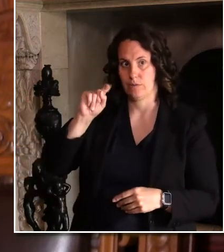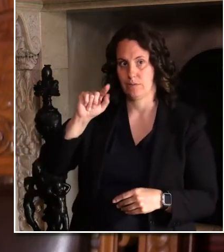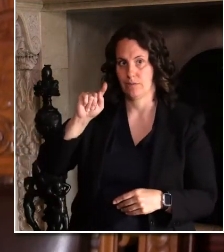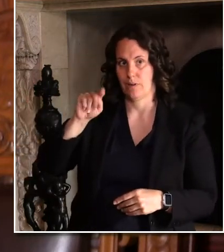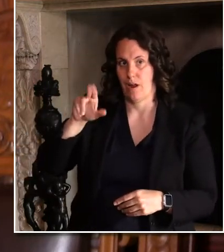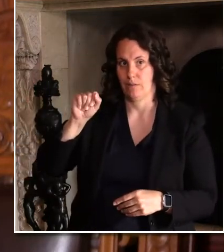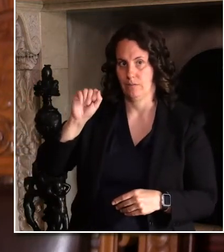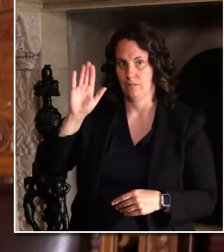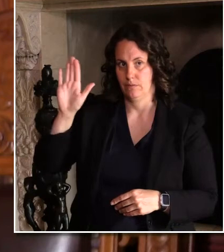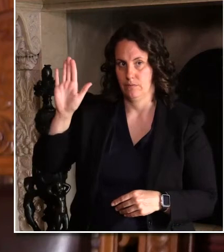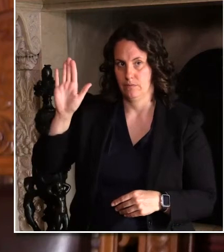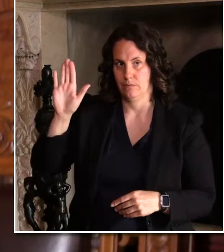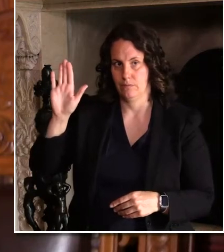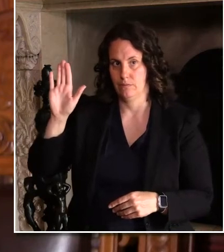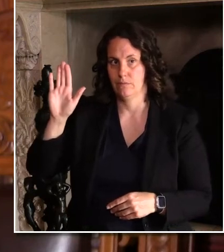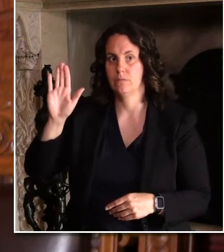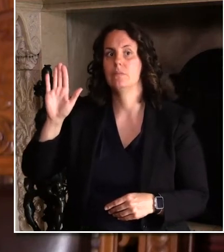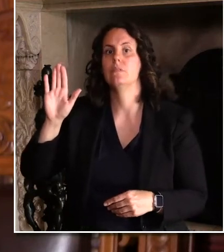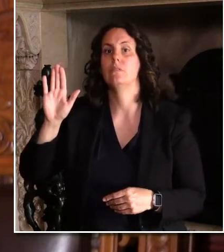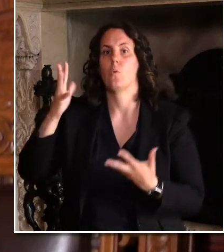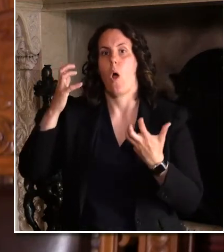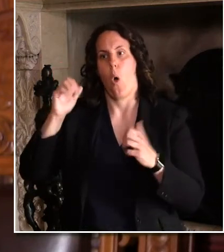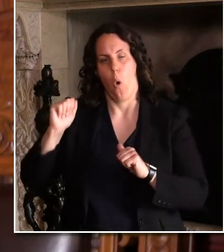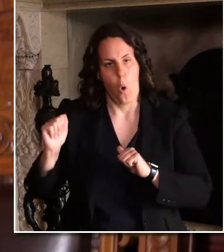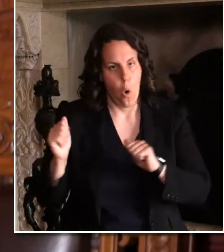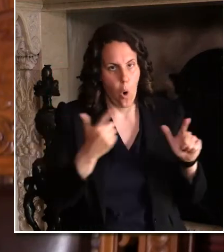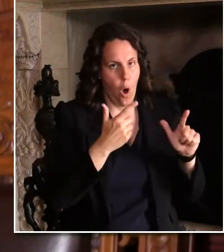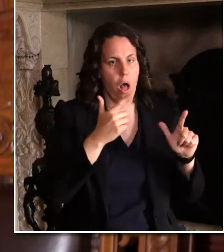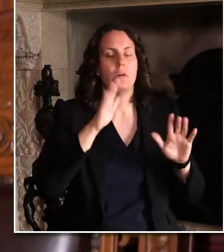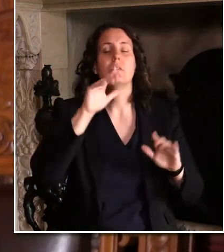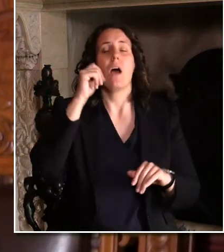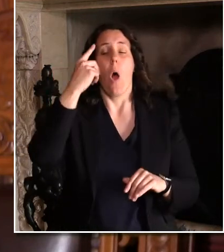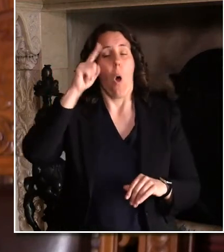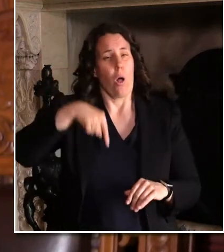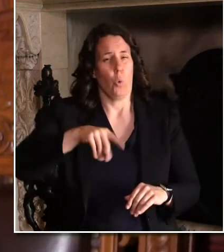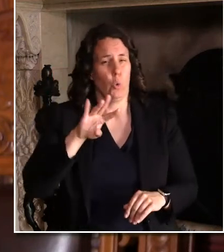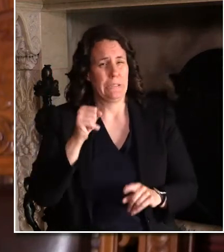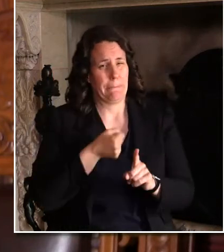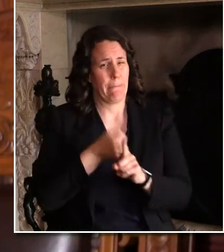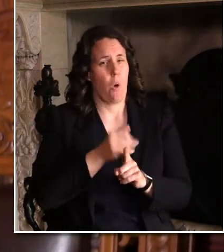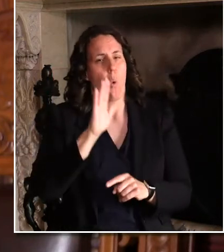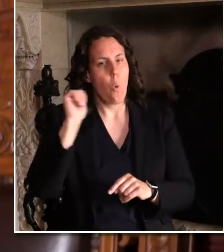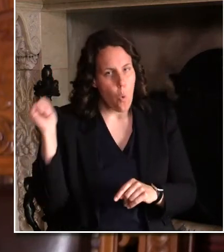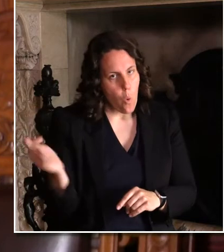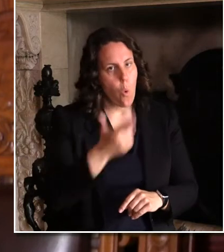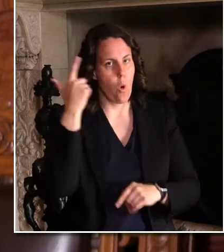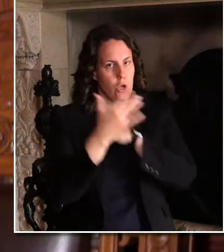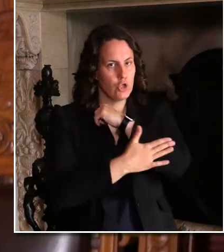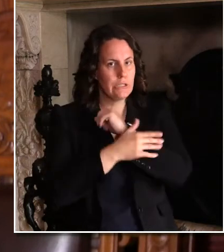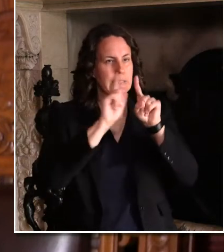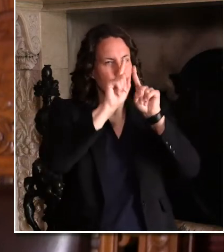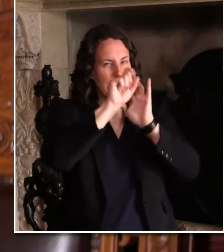very critical role that the Wisconsin National Guard is playing in fighting this pandemic. Here in the state, it's being used to operate